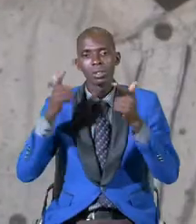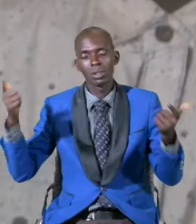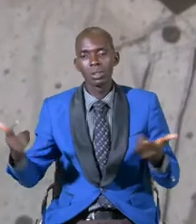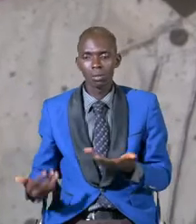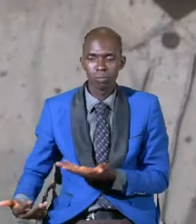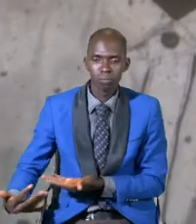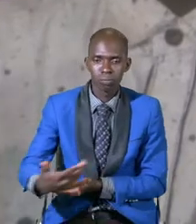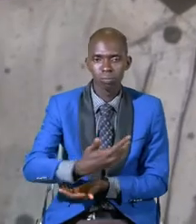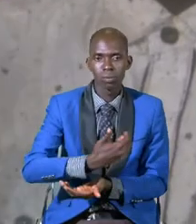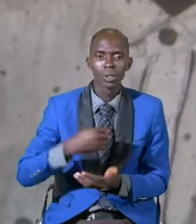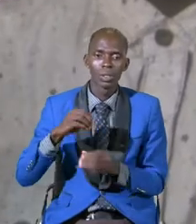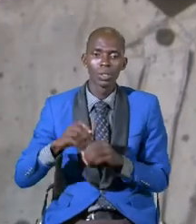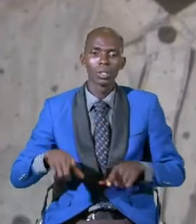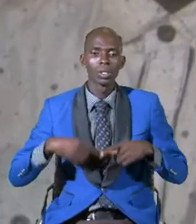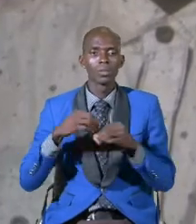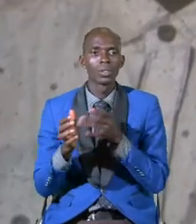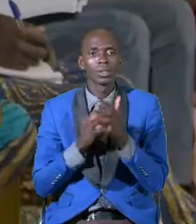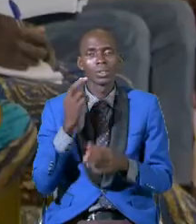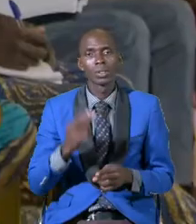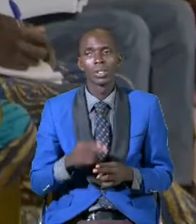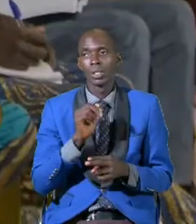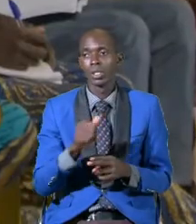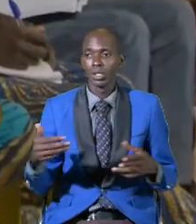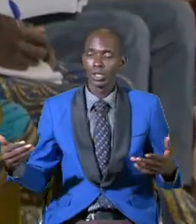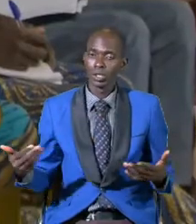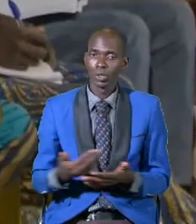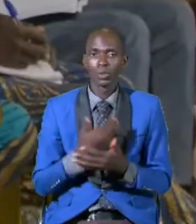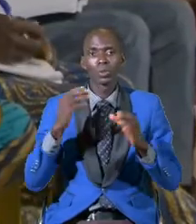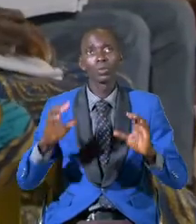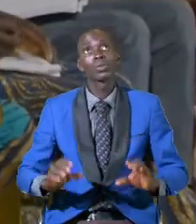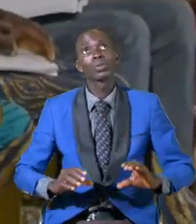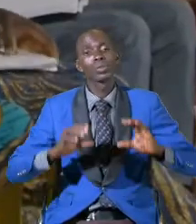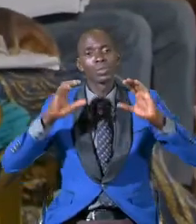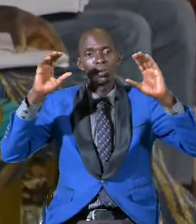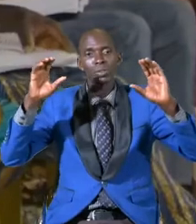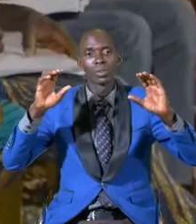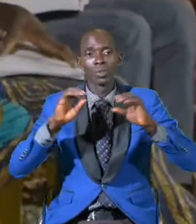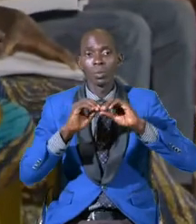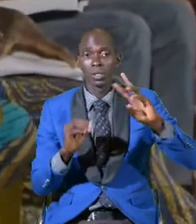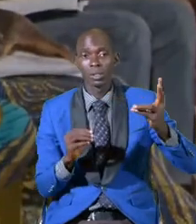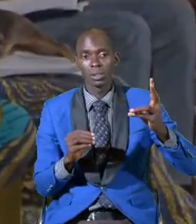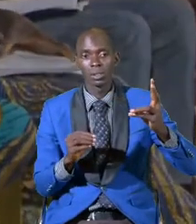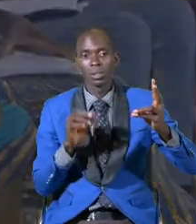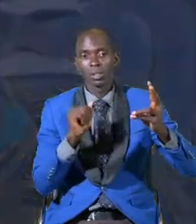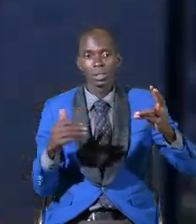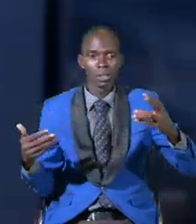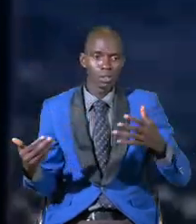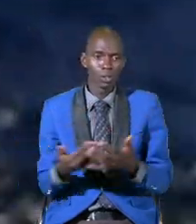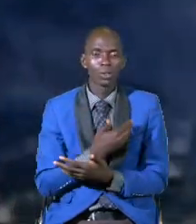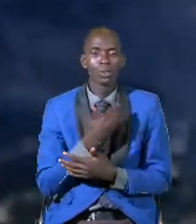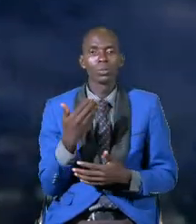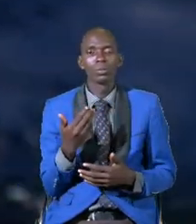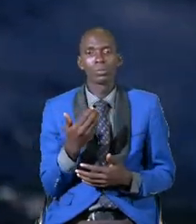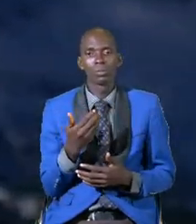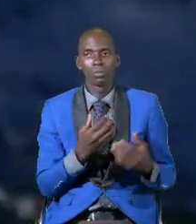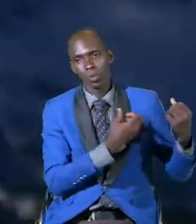name. A new consecration. Number six, a new courage. You know, before you came to Christ, before you